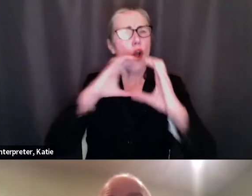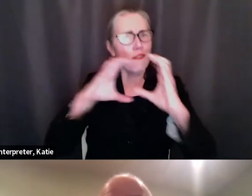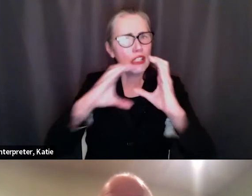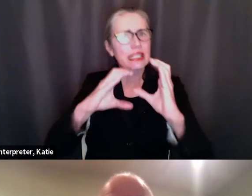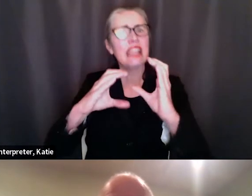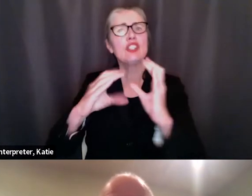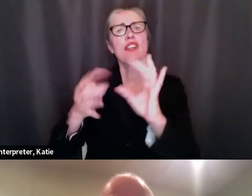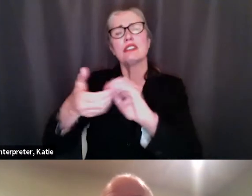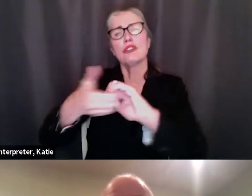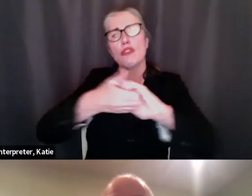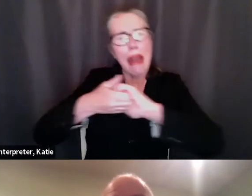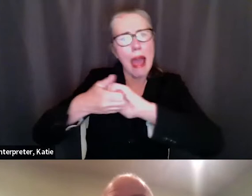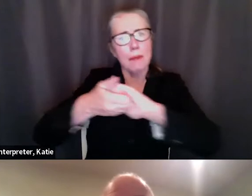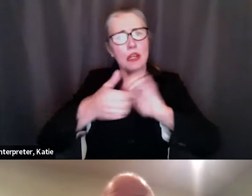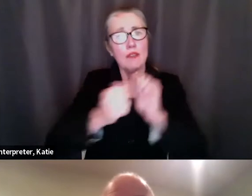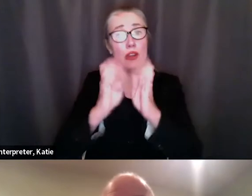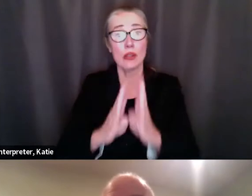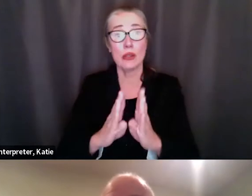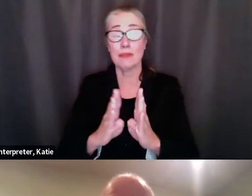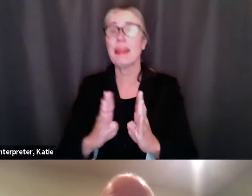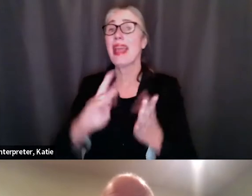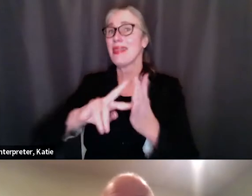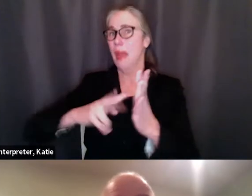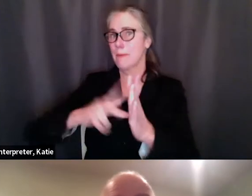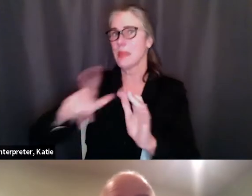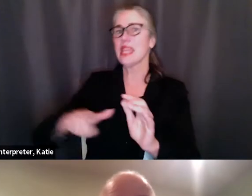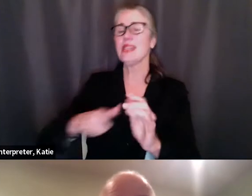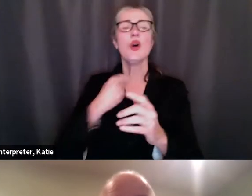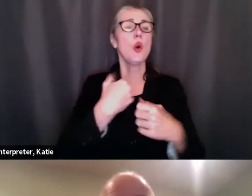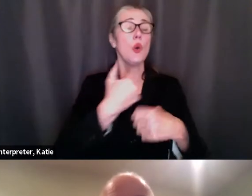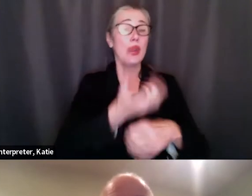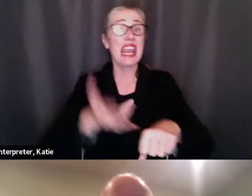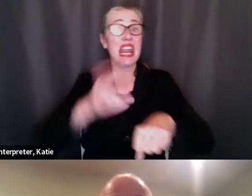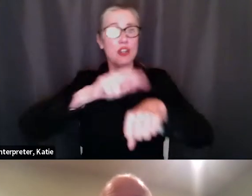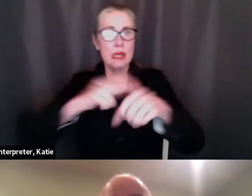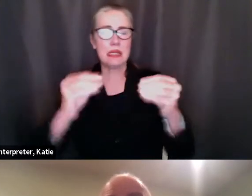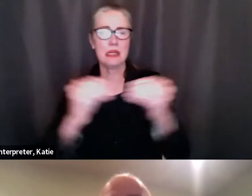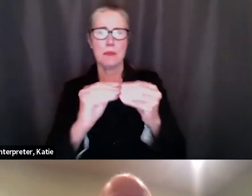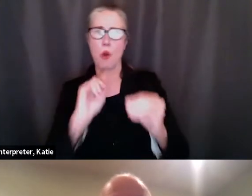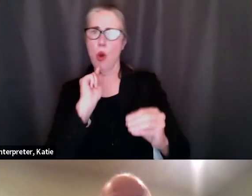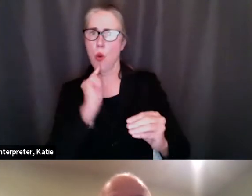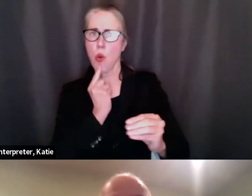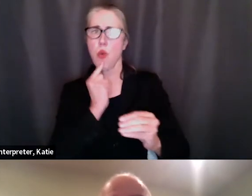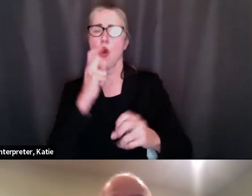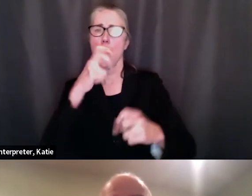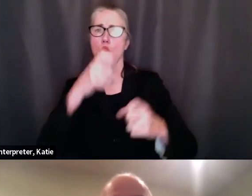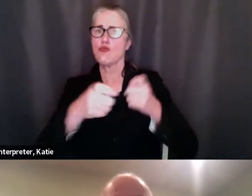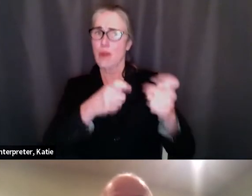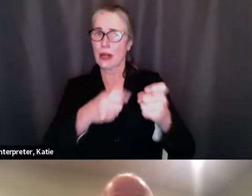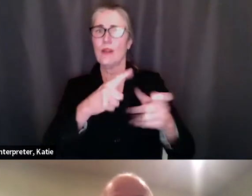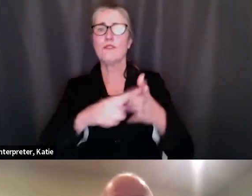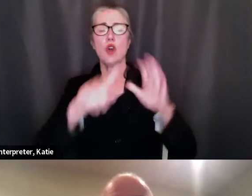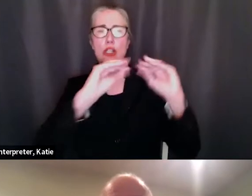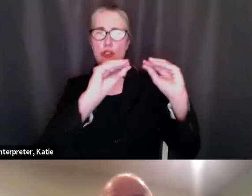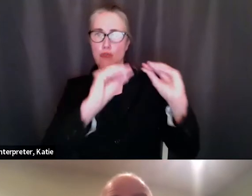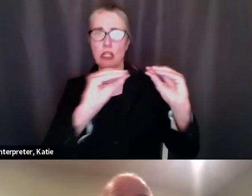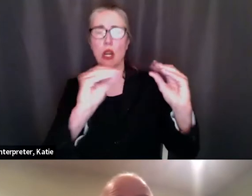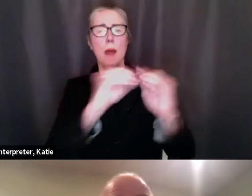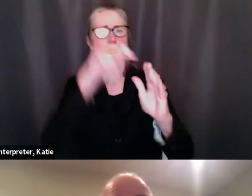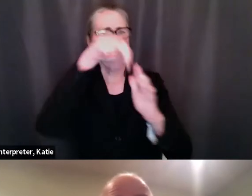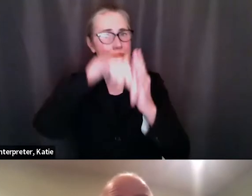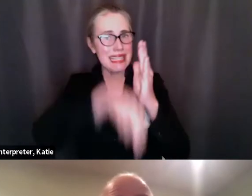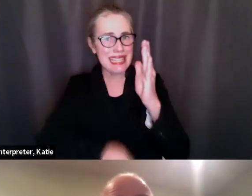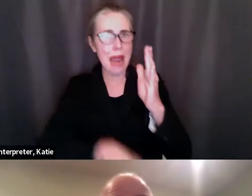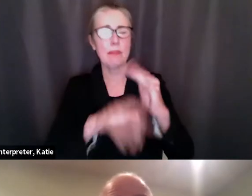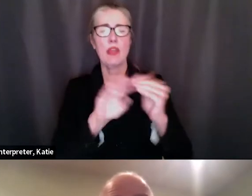another way the monroe team created a plan to increase the level of rigor in our instruction in favor of more depth of knowledge level